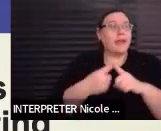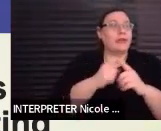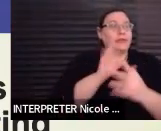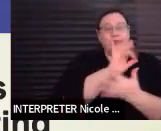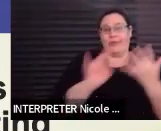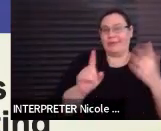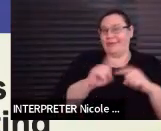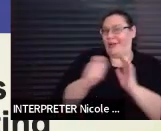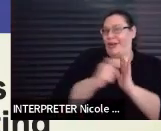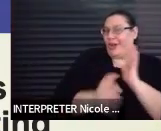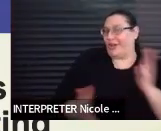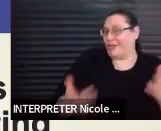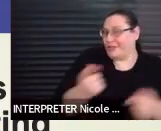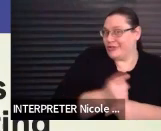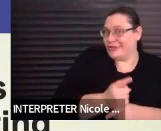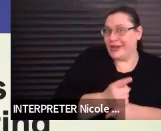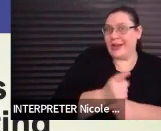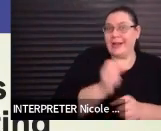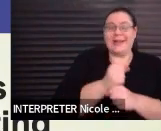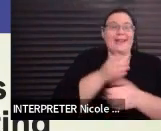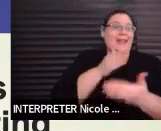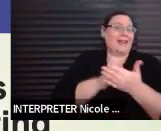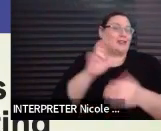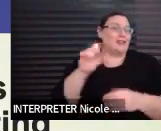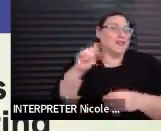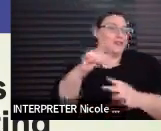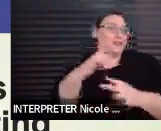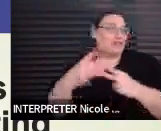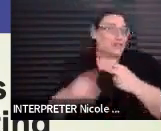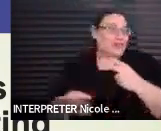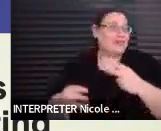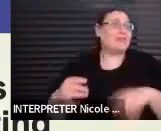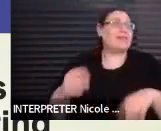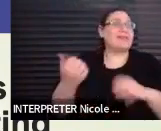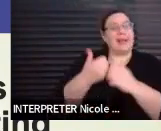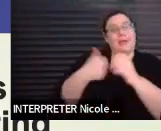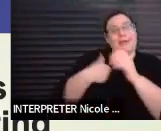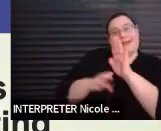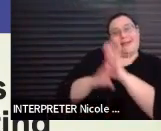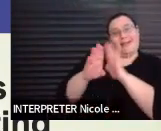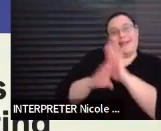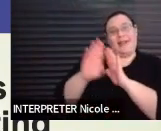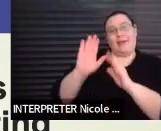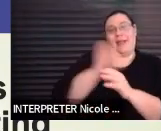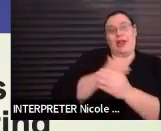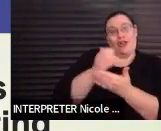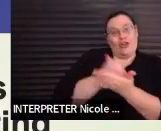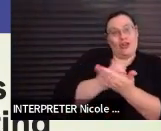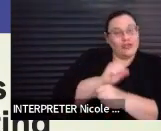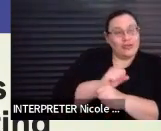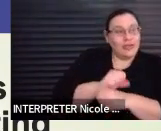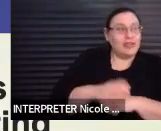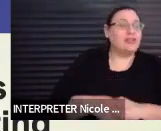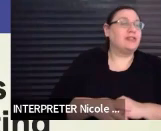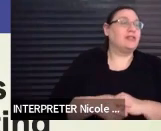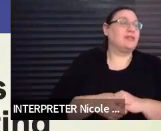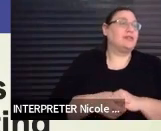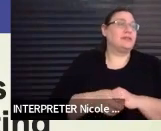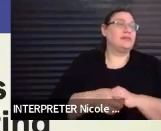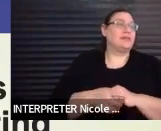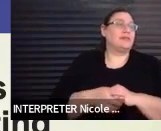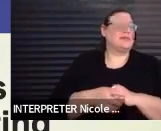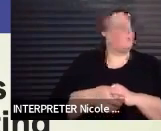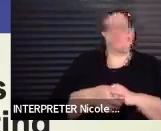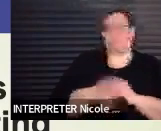authors, right? And making anti-racist choices in terms of how we're developing our coursework throughout our